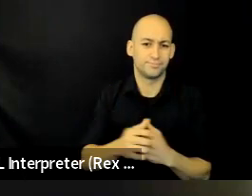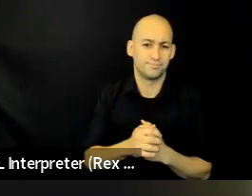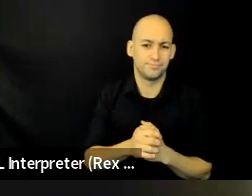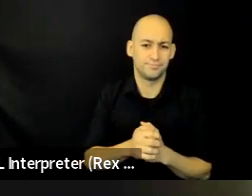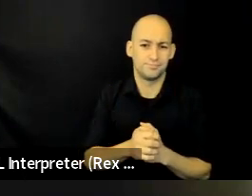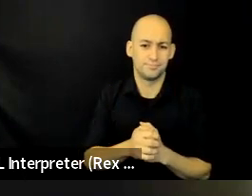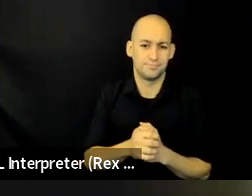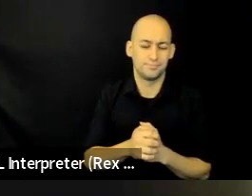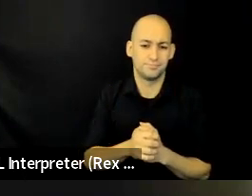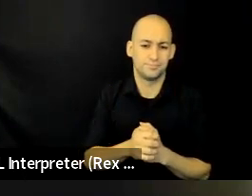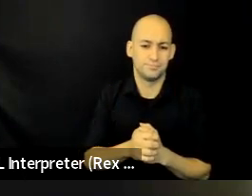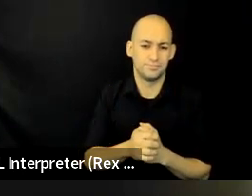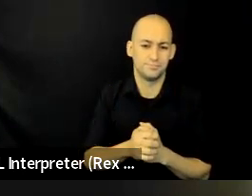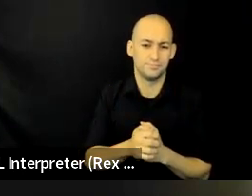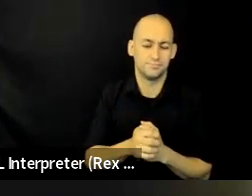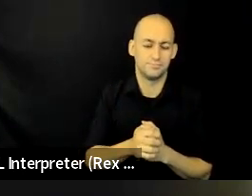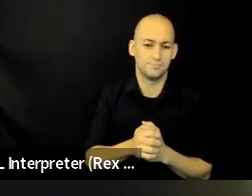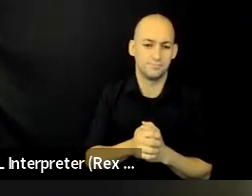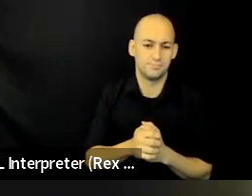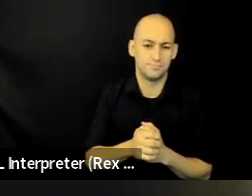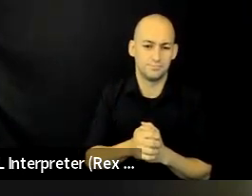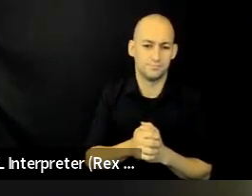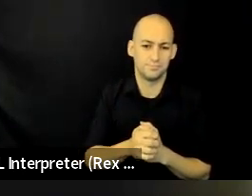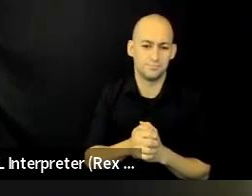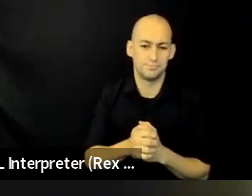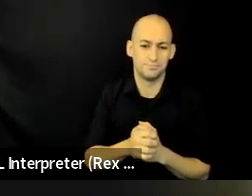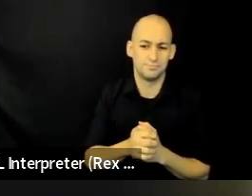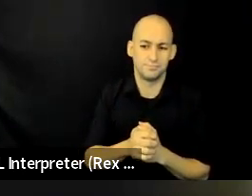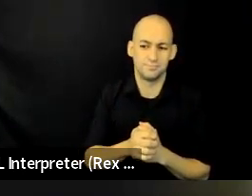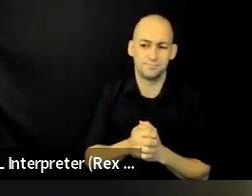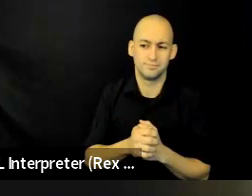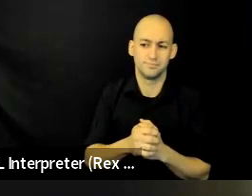free and the home of the